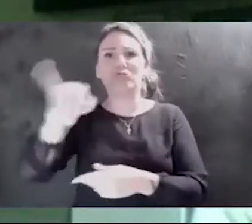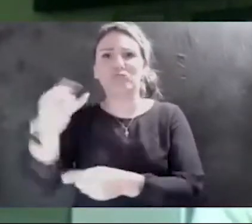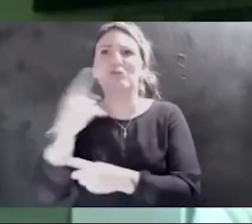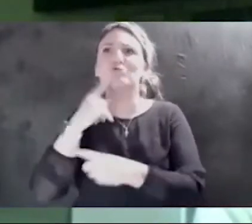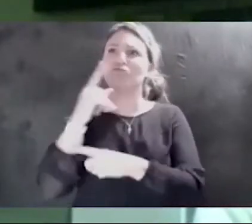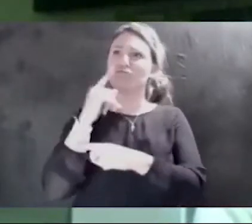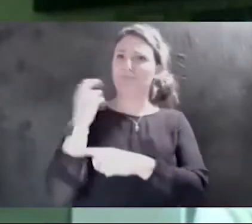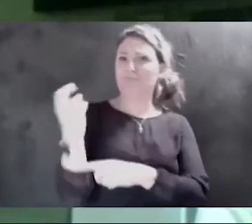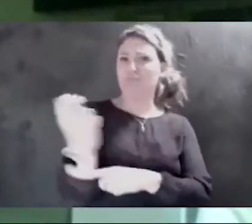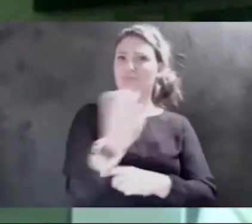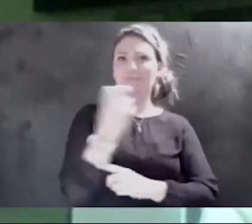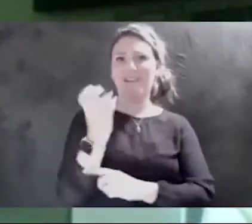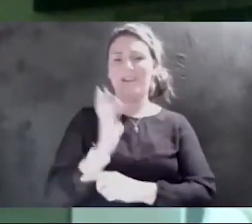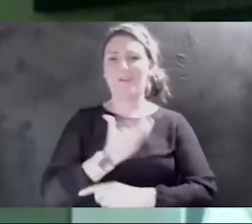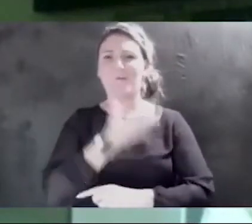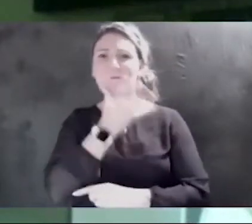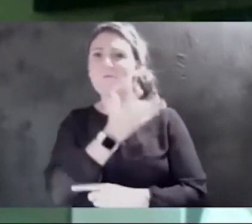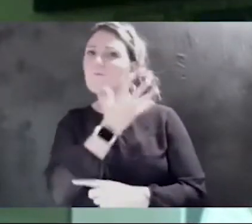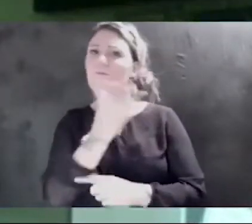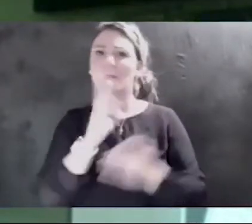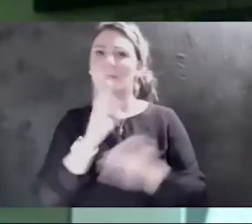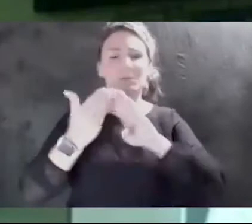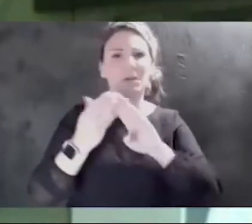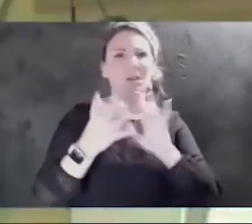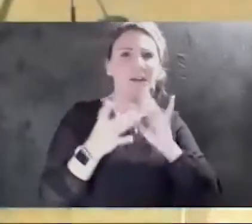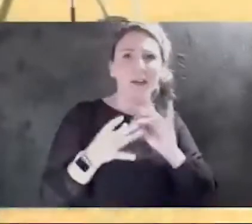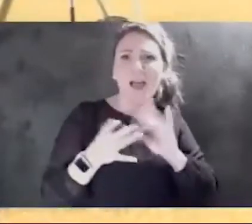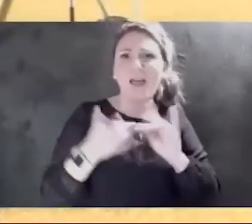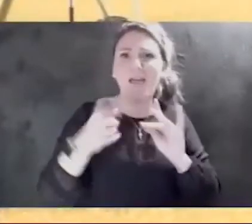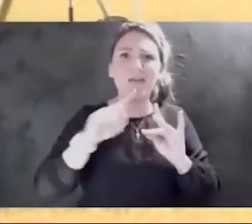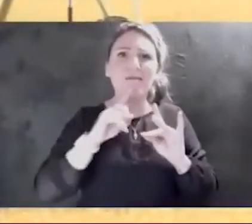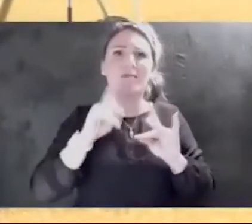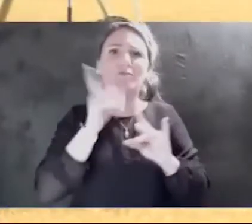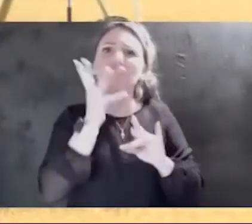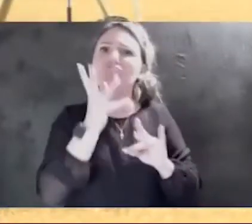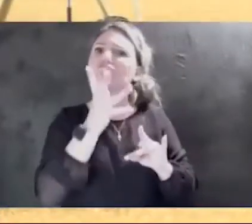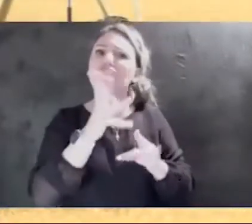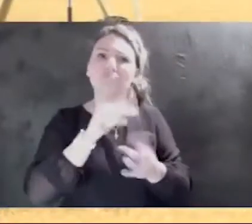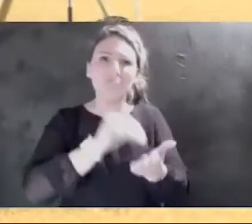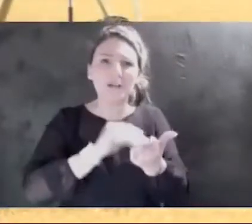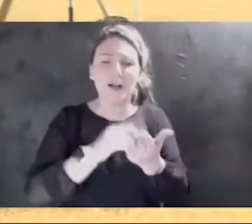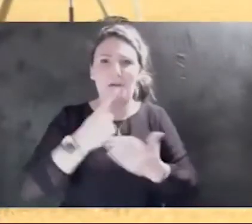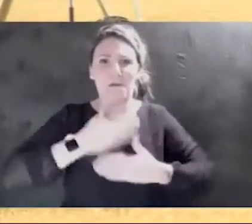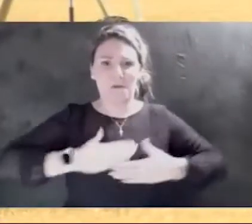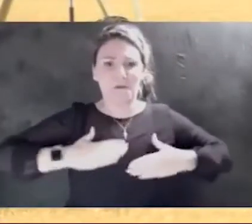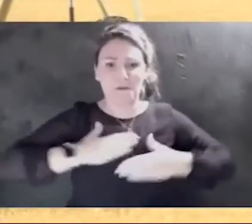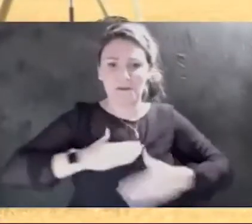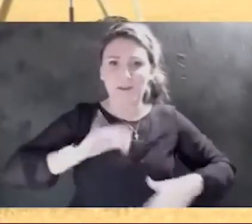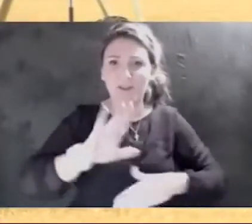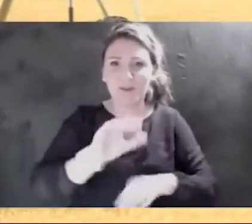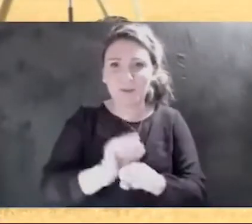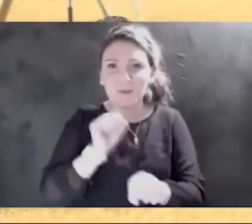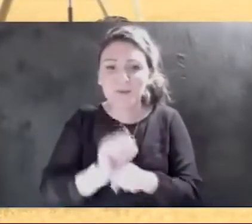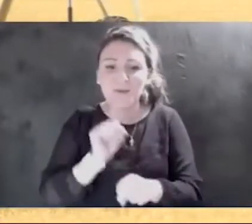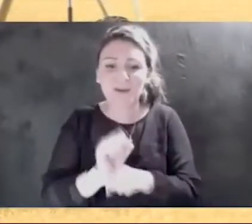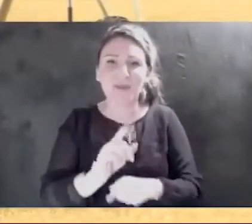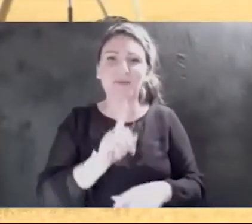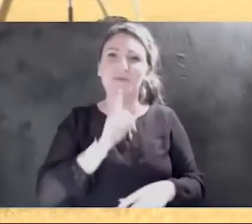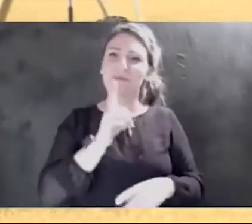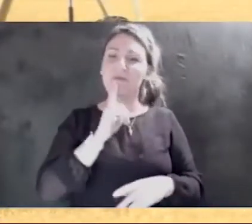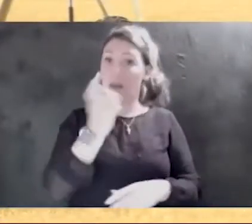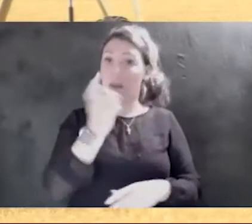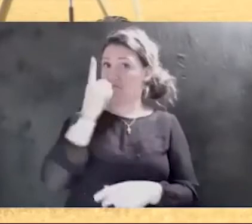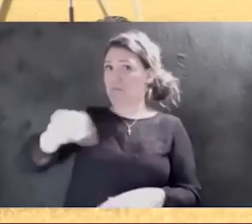our rural communities, and they commented that these rural physicians were really enjoying their work, and they really understood their patients and had